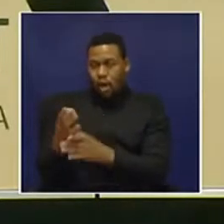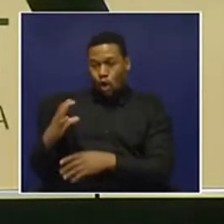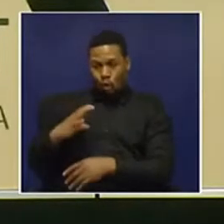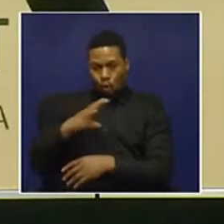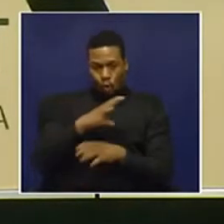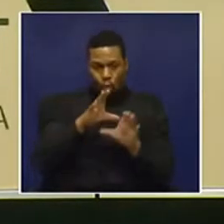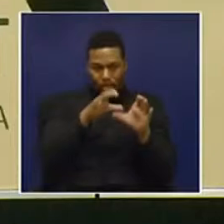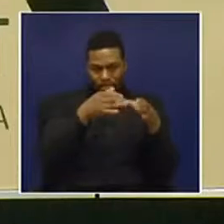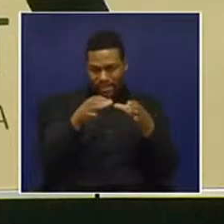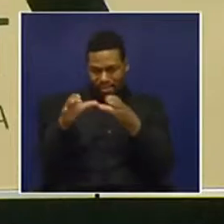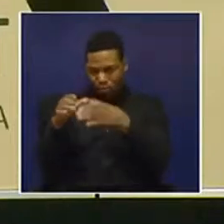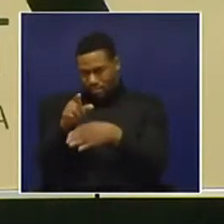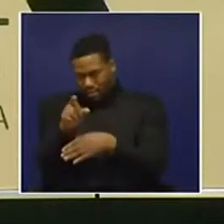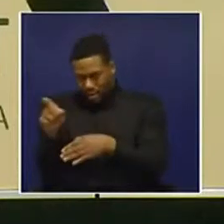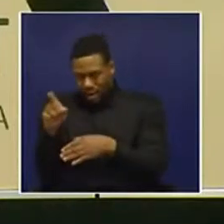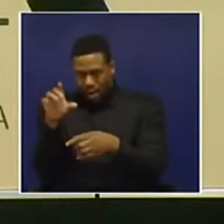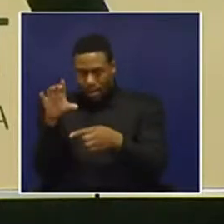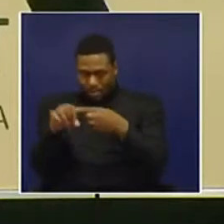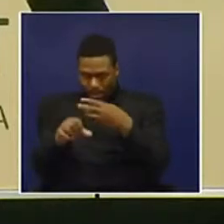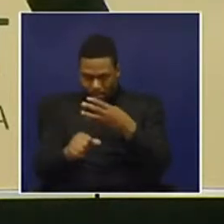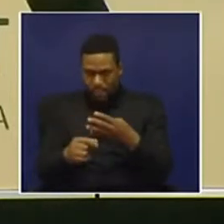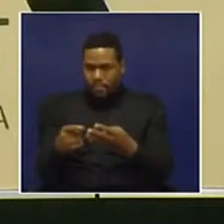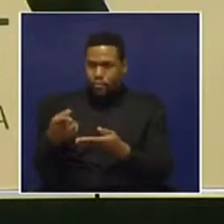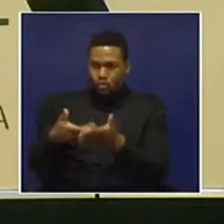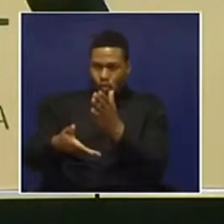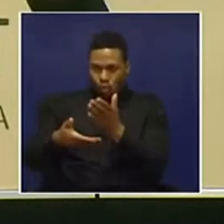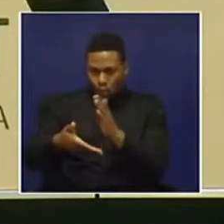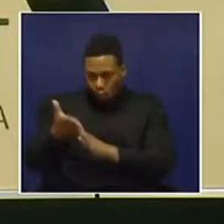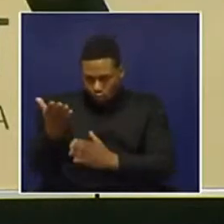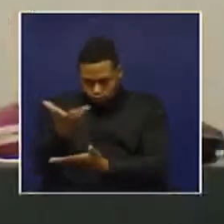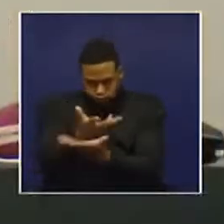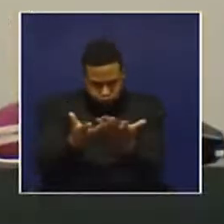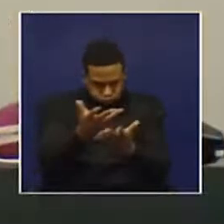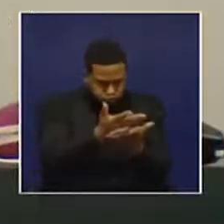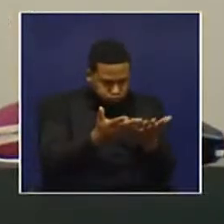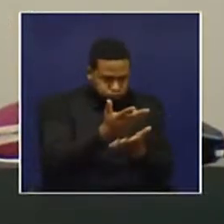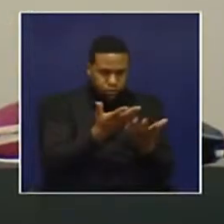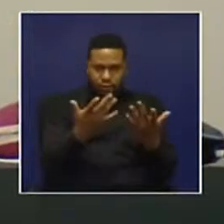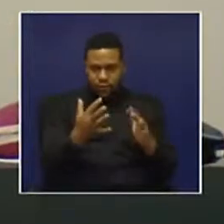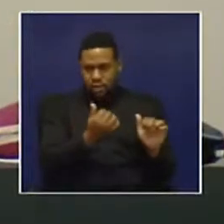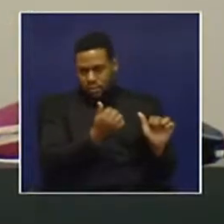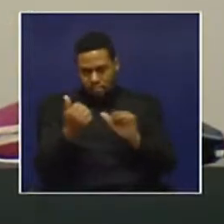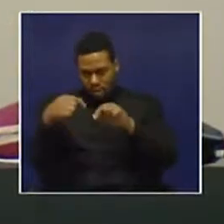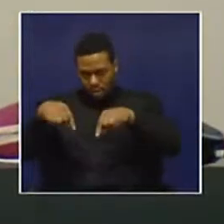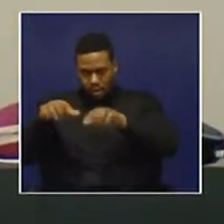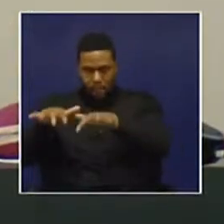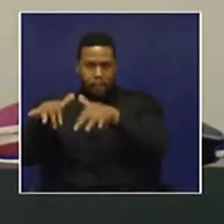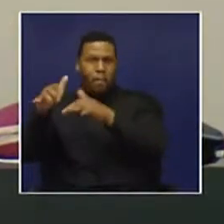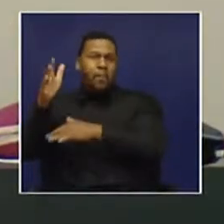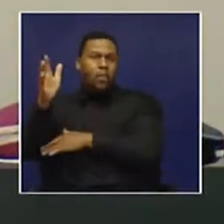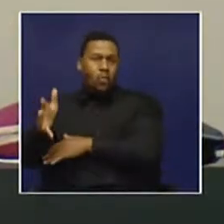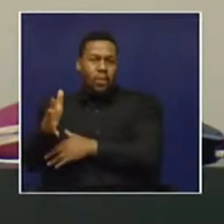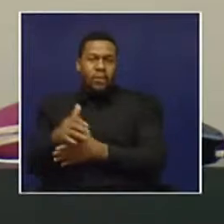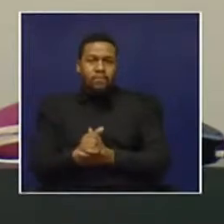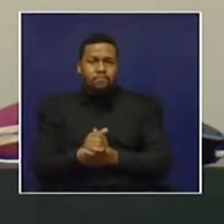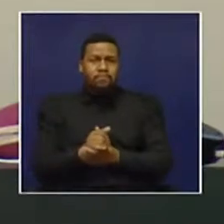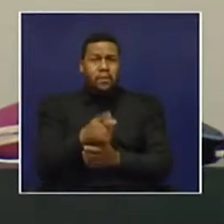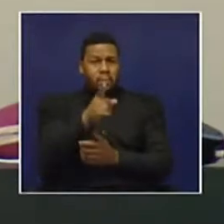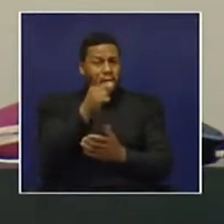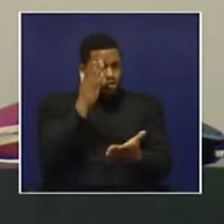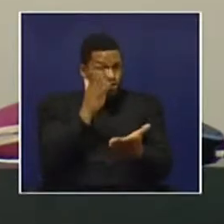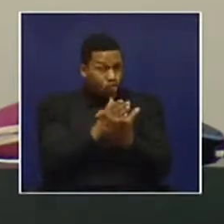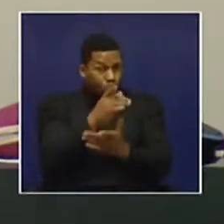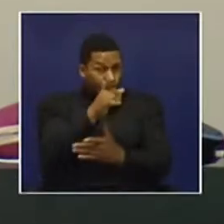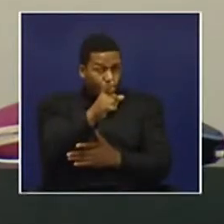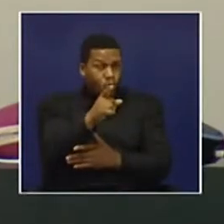their consideration, and they will come back to the House. Minister, I'm sure you forgot one last sentence of